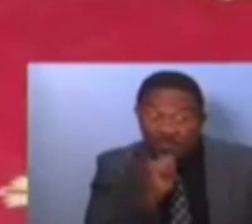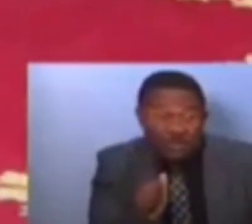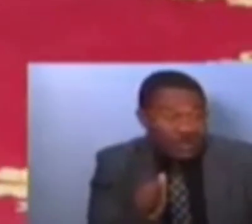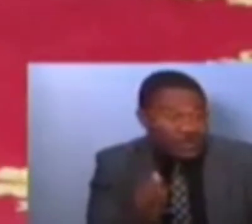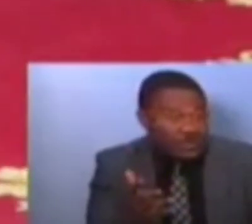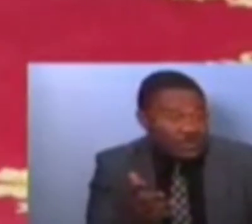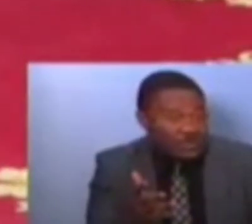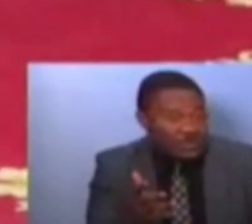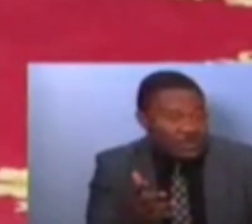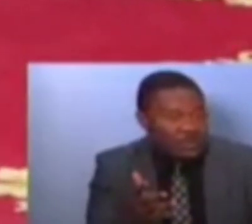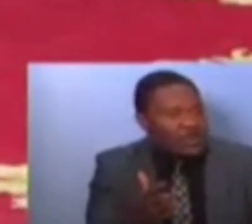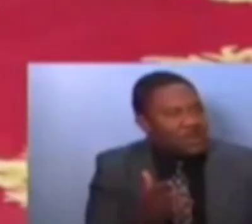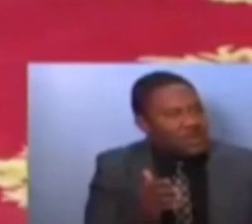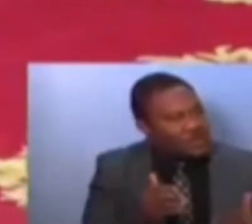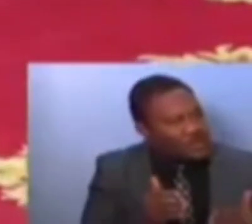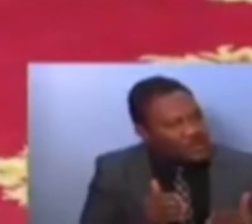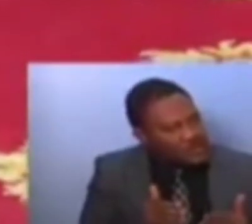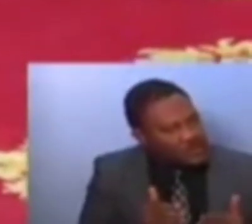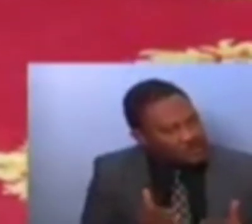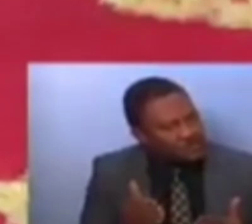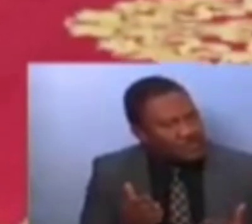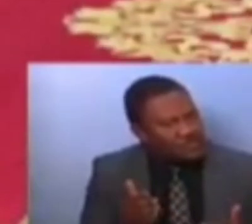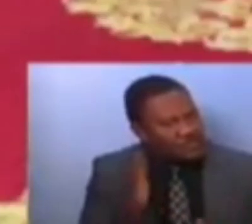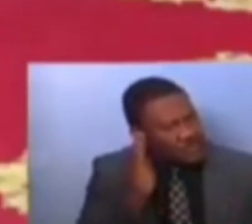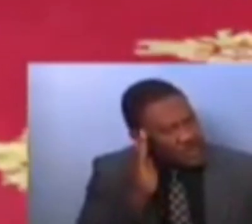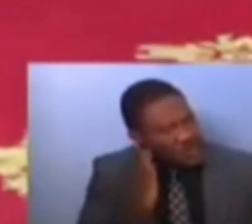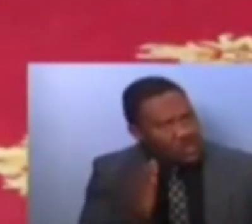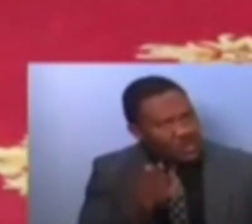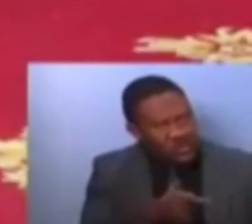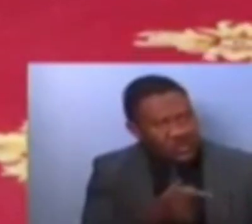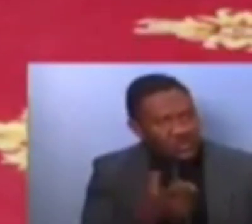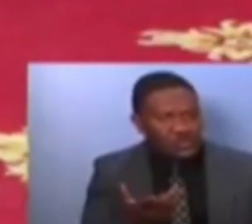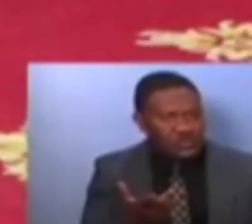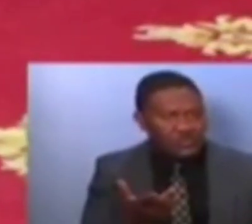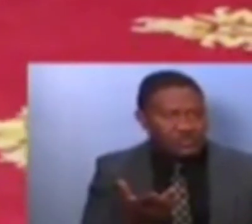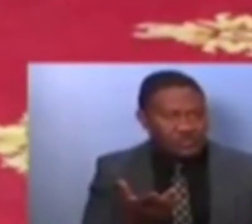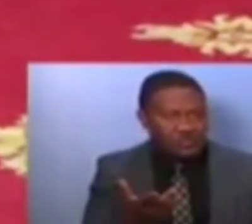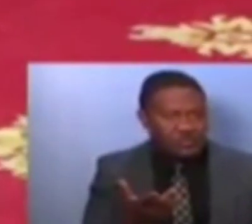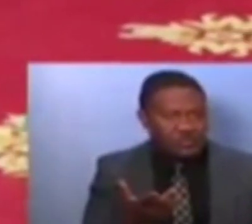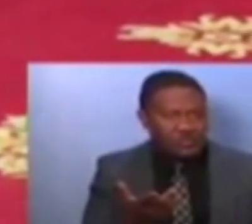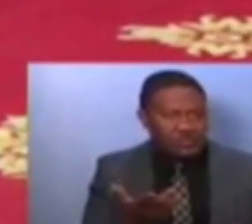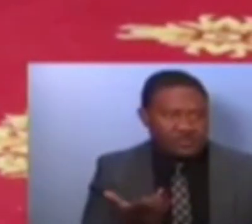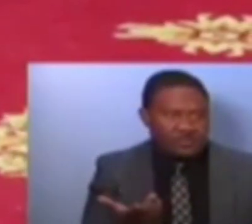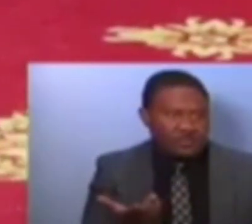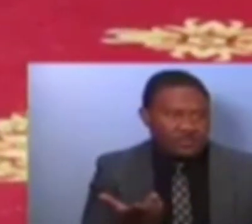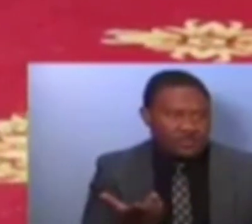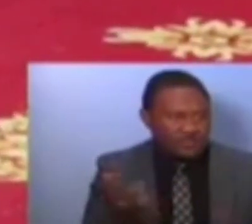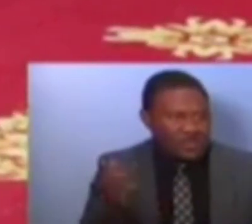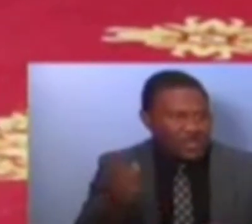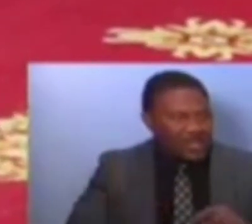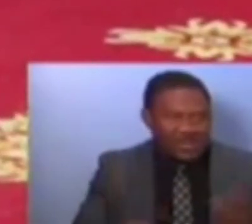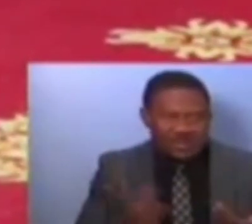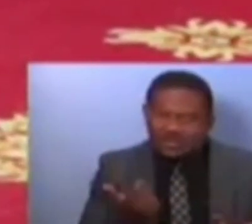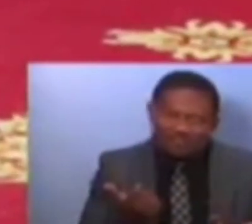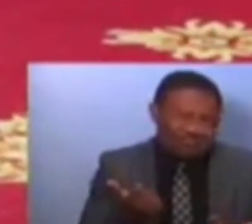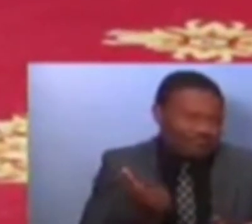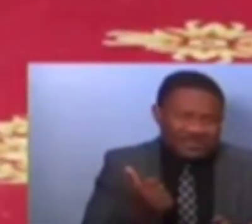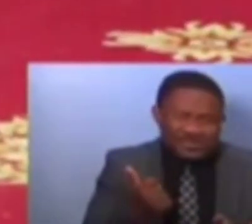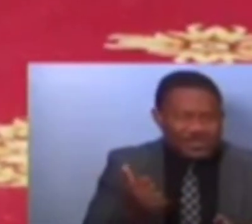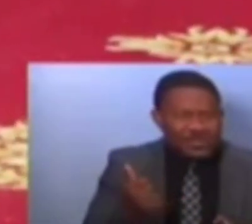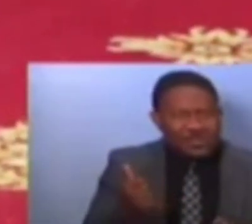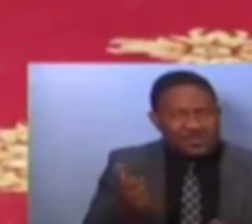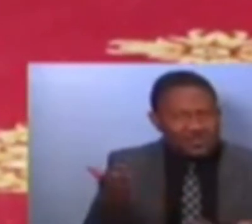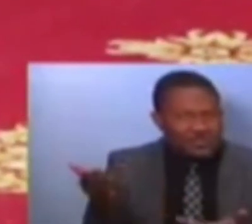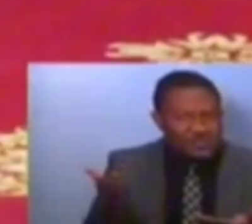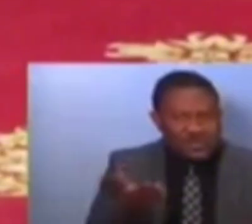the motion, Honorable Minority Leader, you will second the motion. You will not proceed on any other